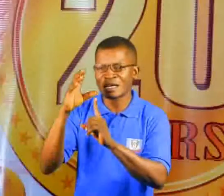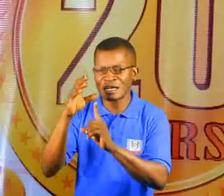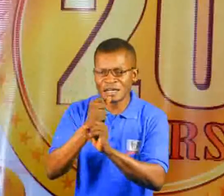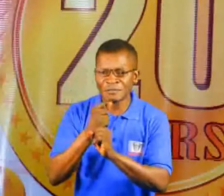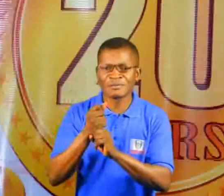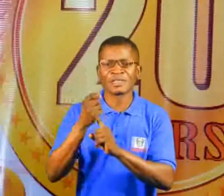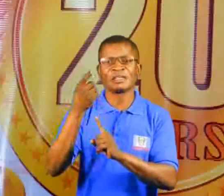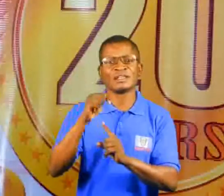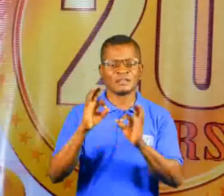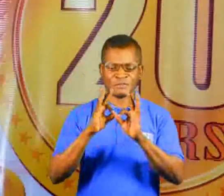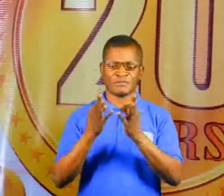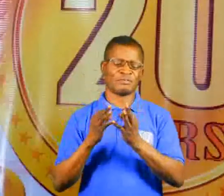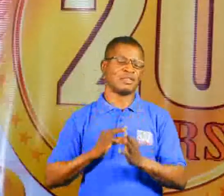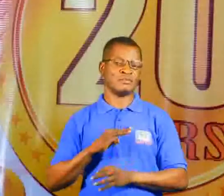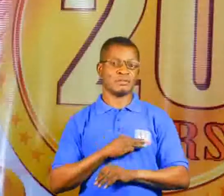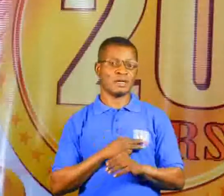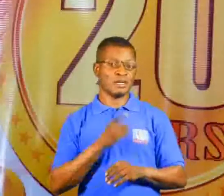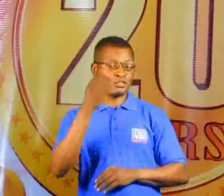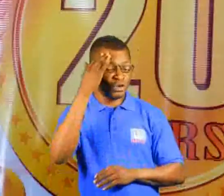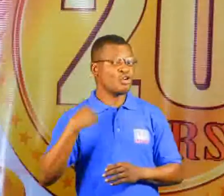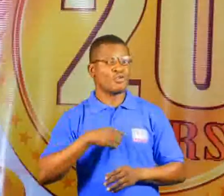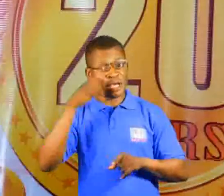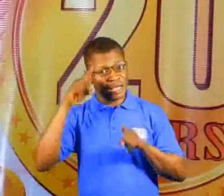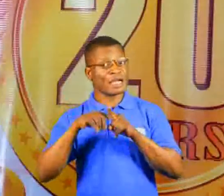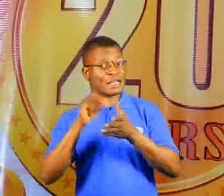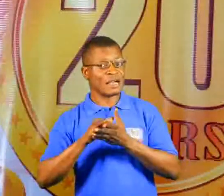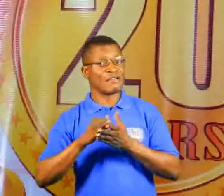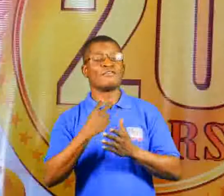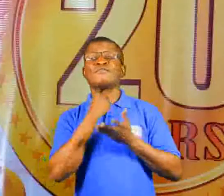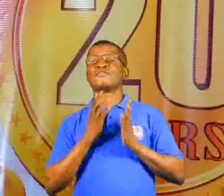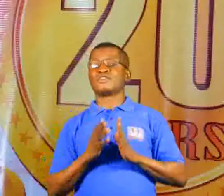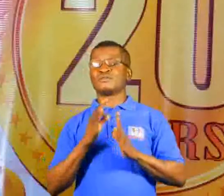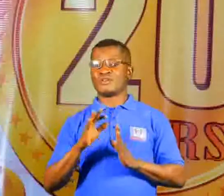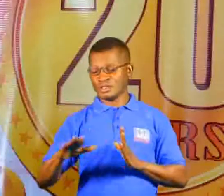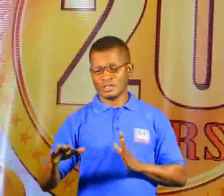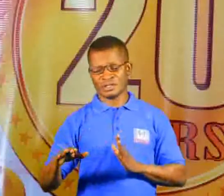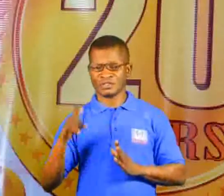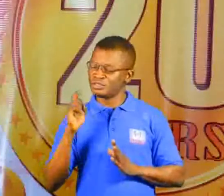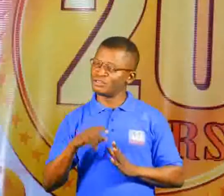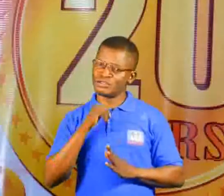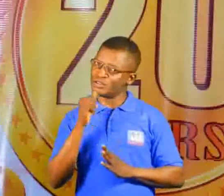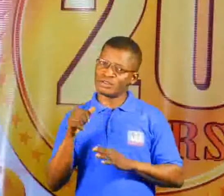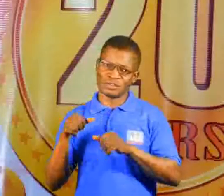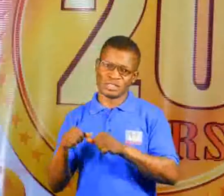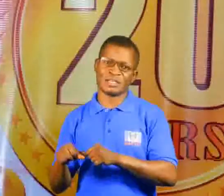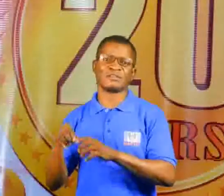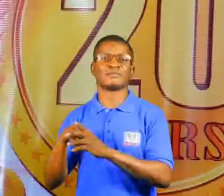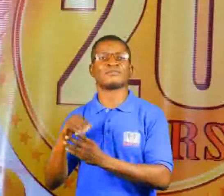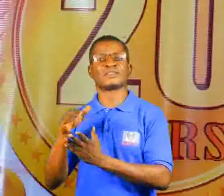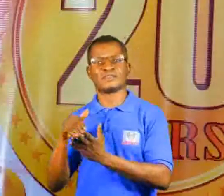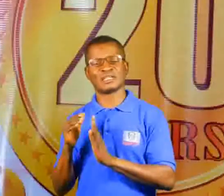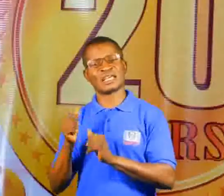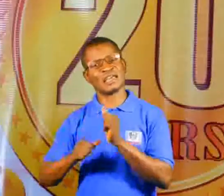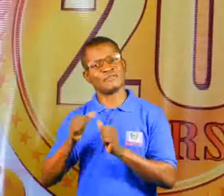family member. You know, we agree that victims or children, individuals are not meant to stay in